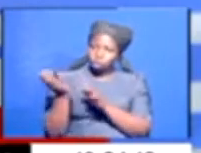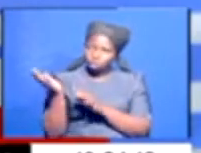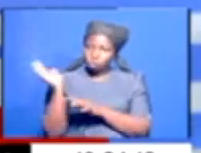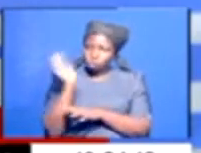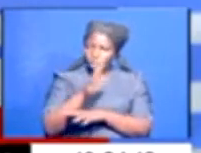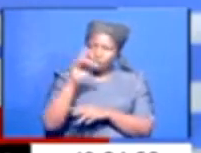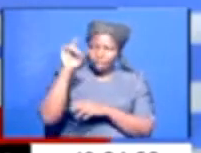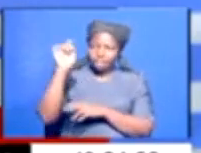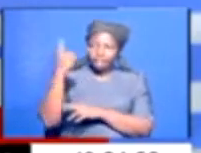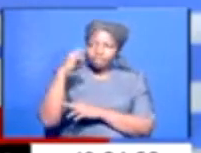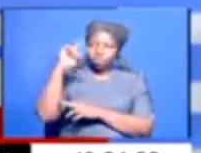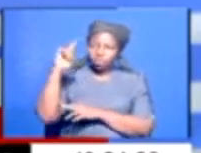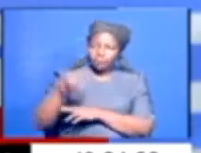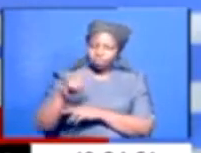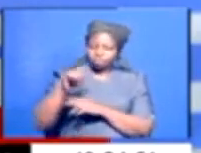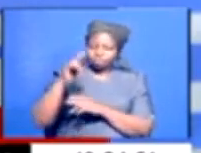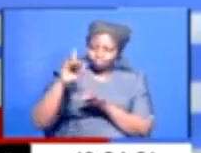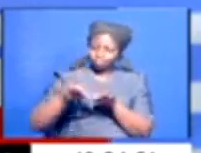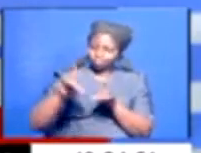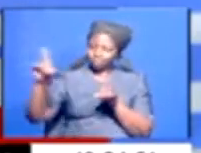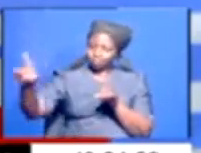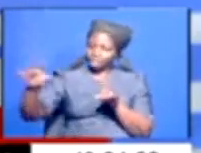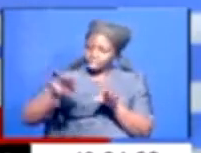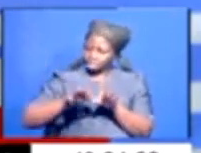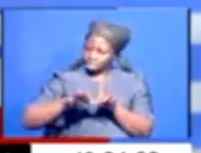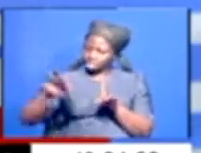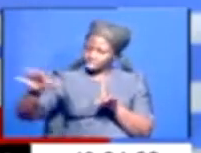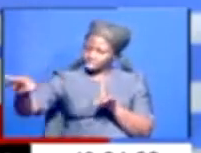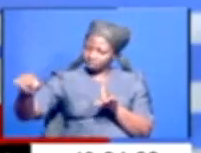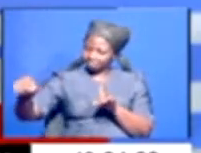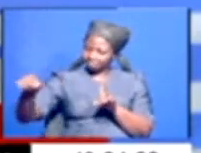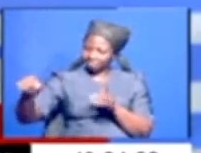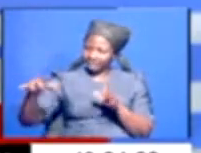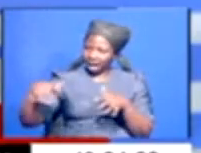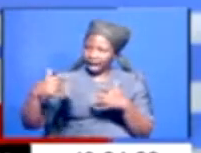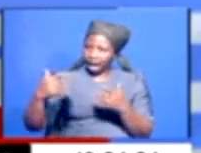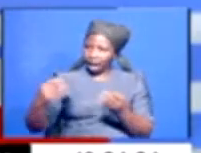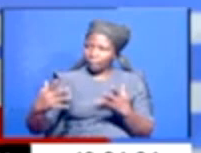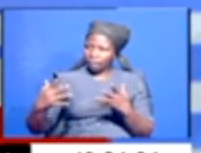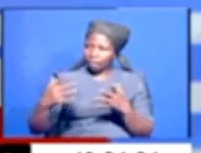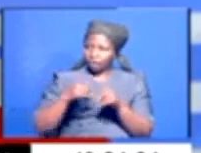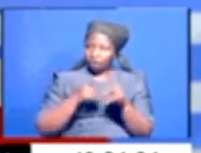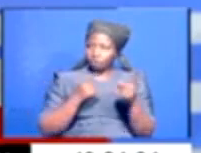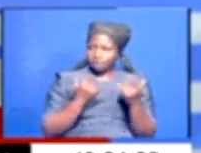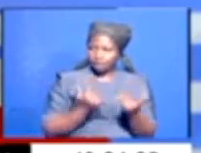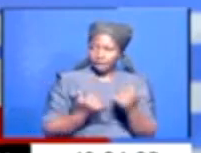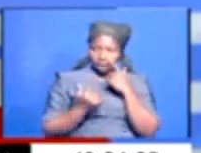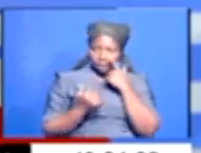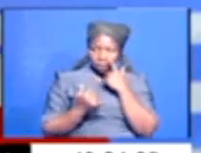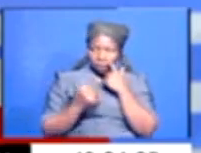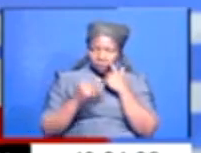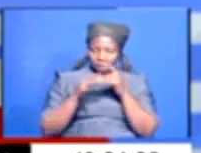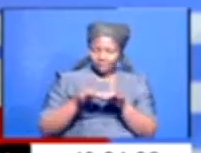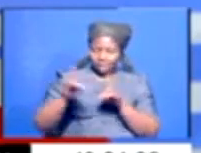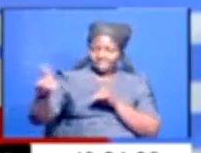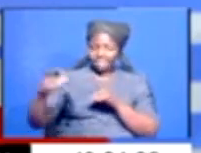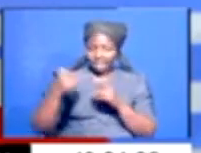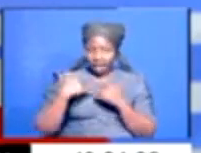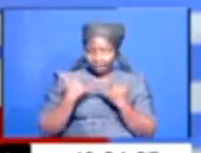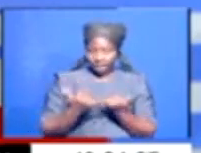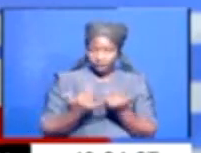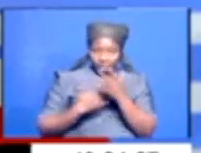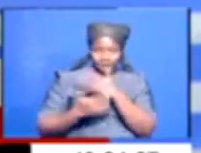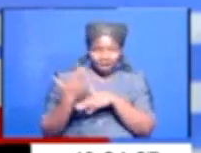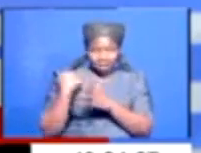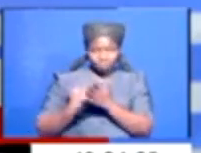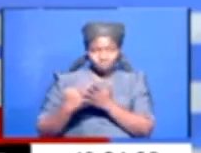distance. Now, from the 27.56 I have from now, The last week have increased with